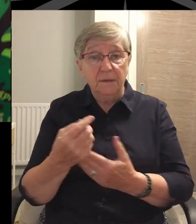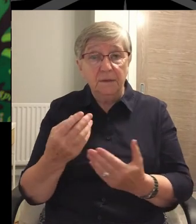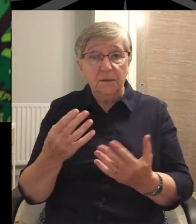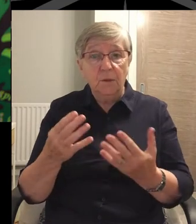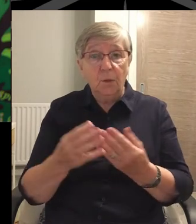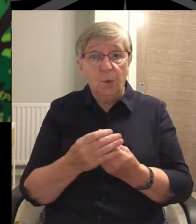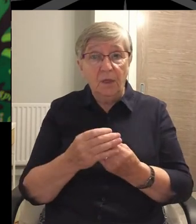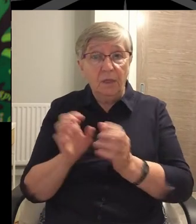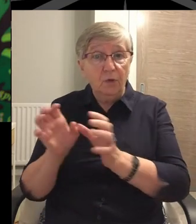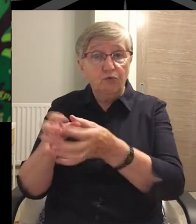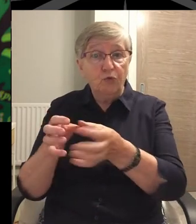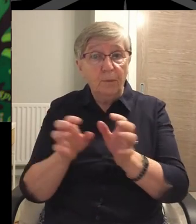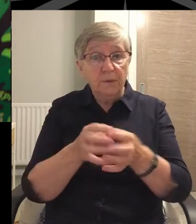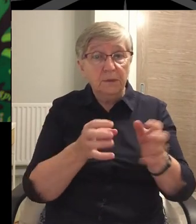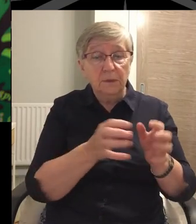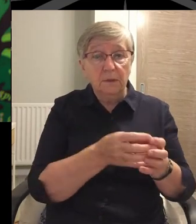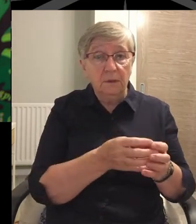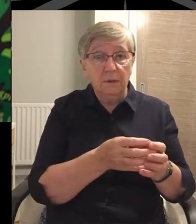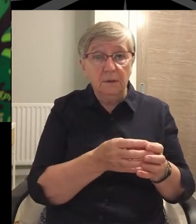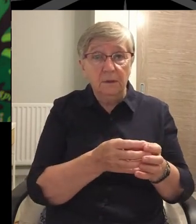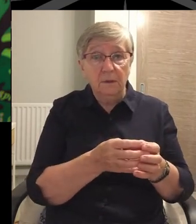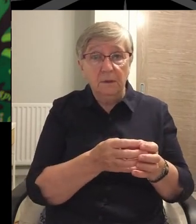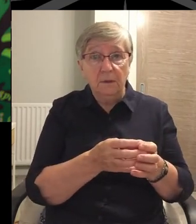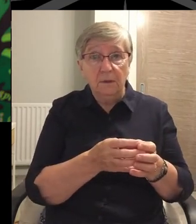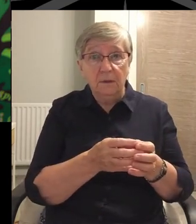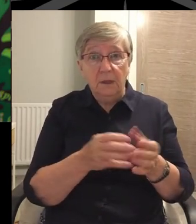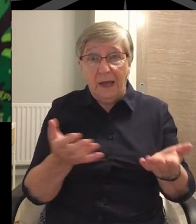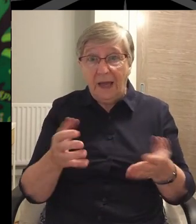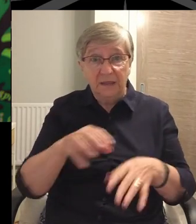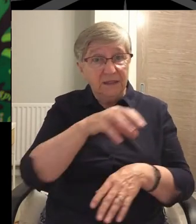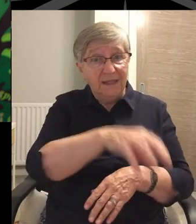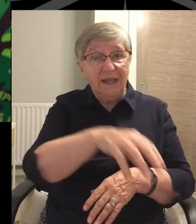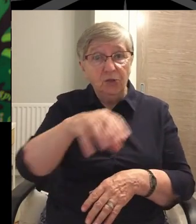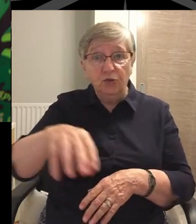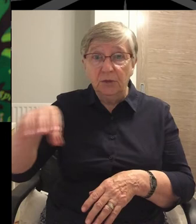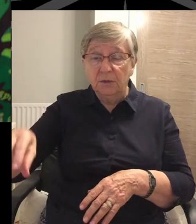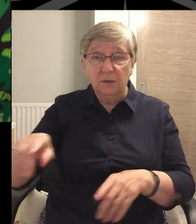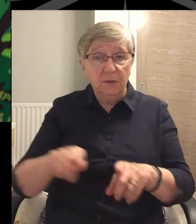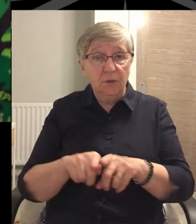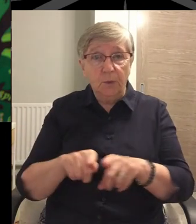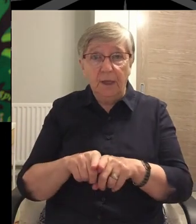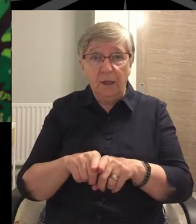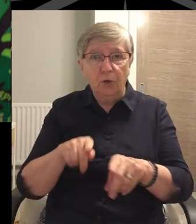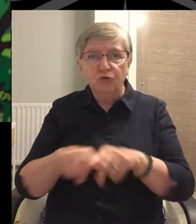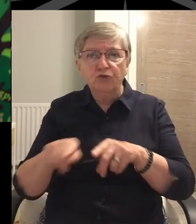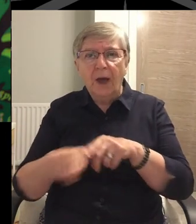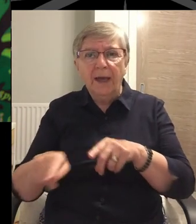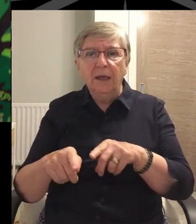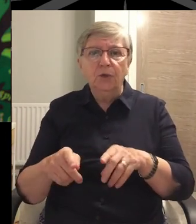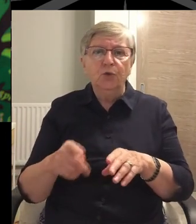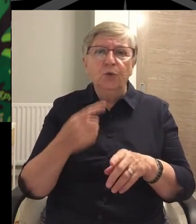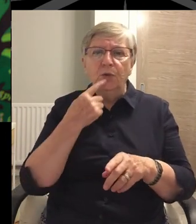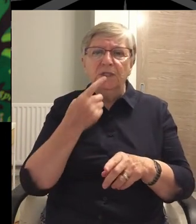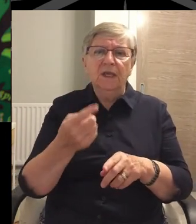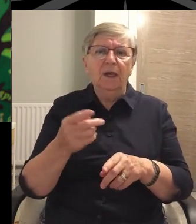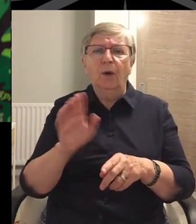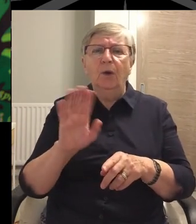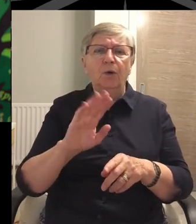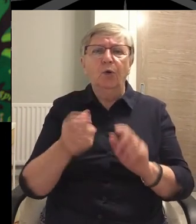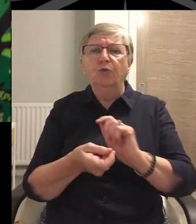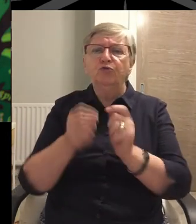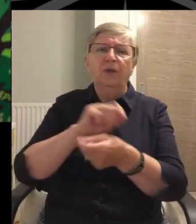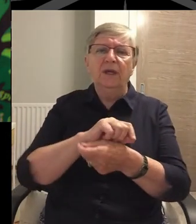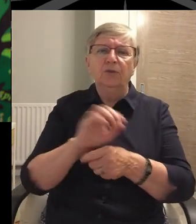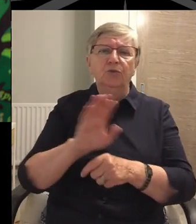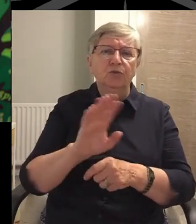with groups of folks and even nations trying to redraw and